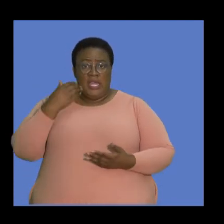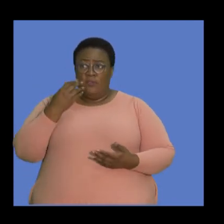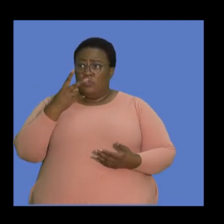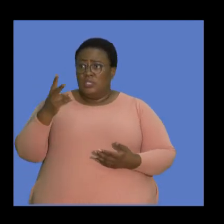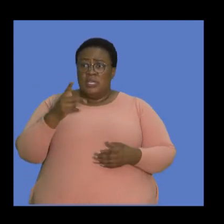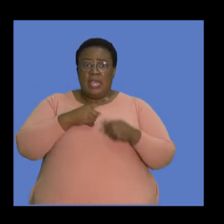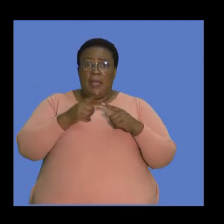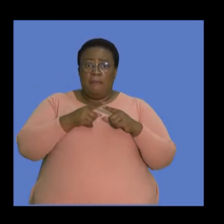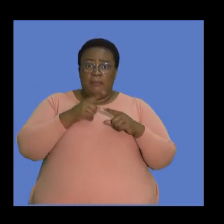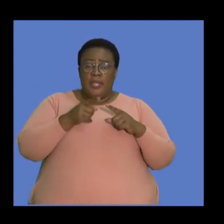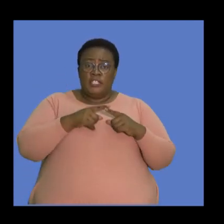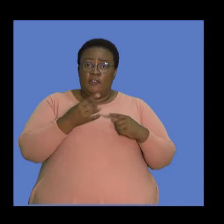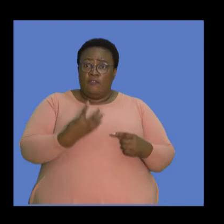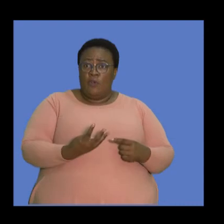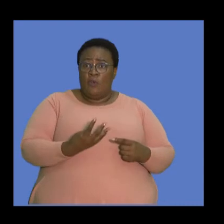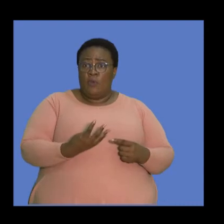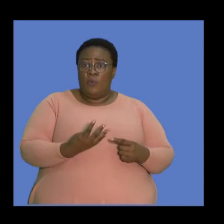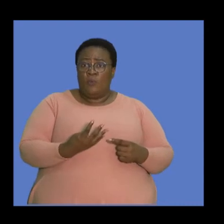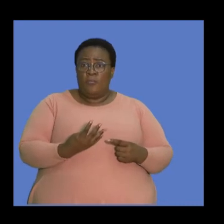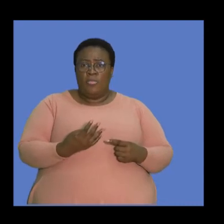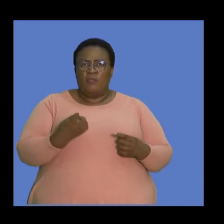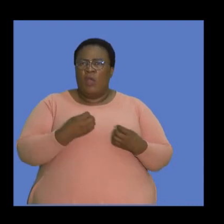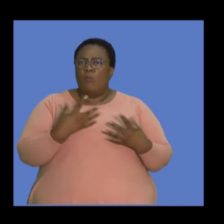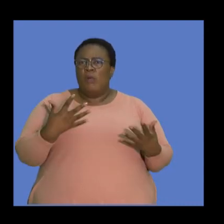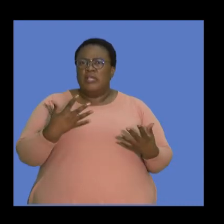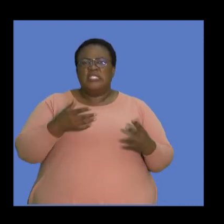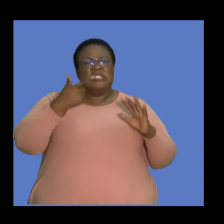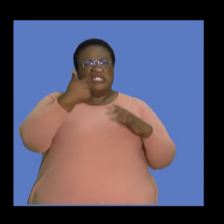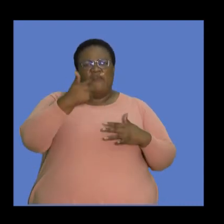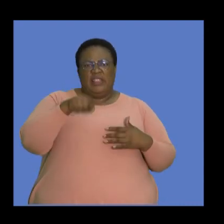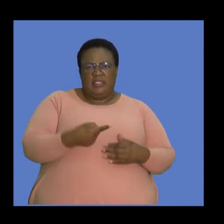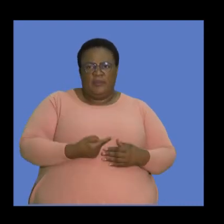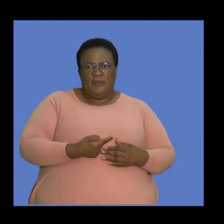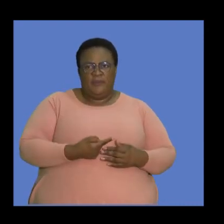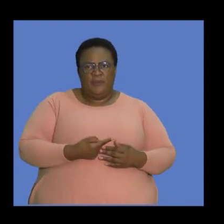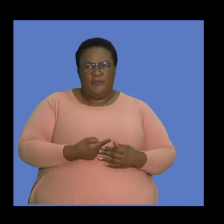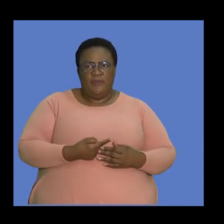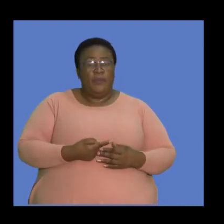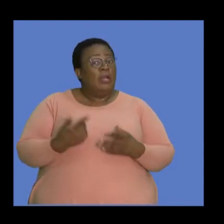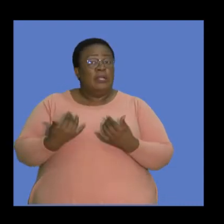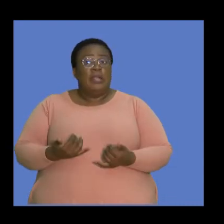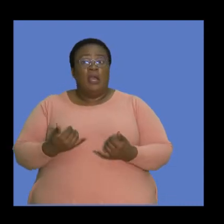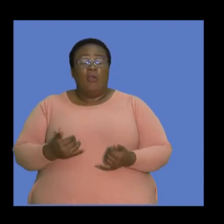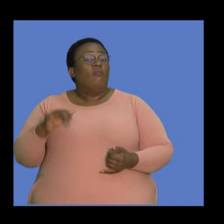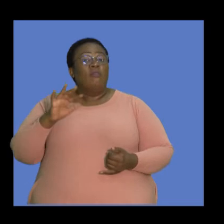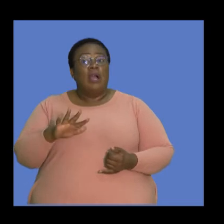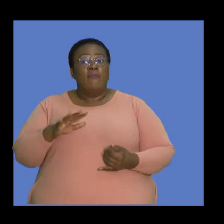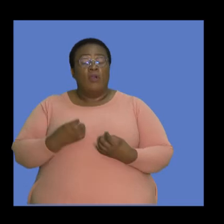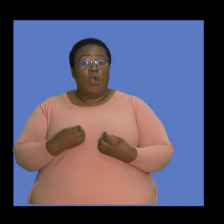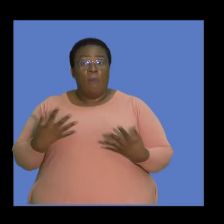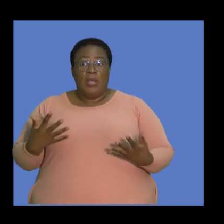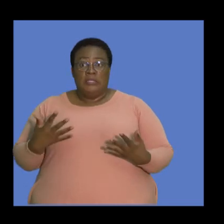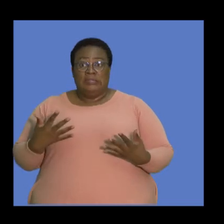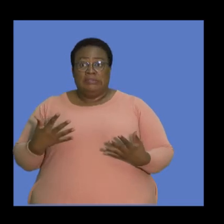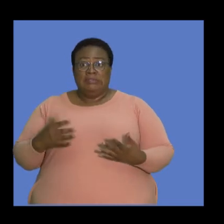mean, if you look at PlayStation 4, guys, PlayStation 4 was roughly something like 7,000 and odd. And now PlayStation